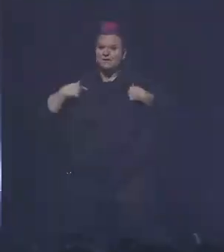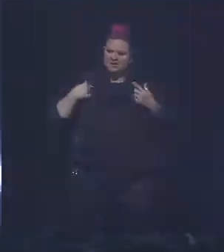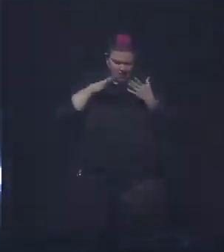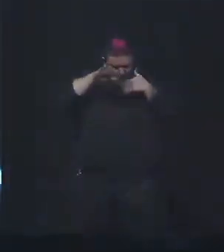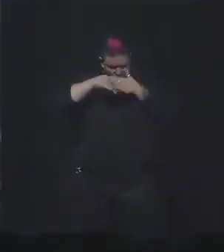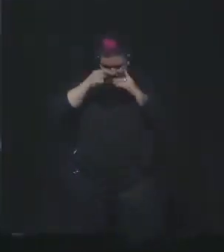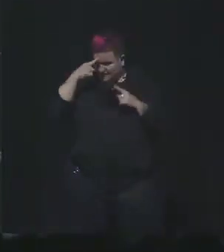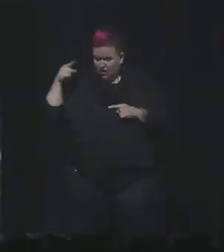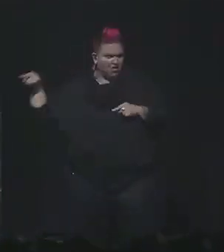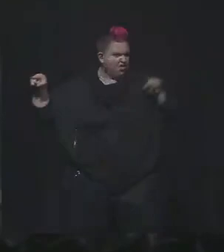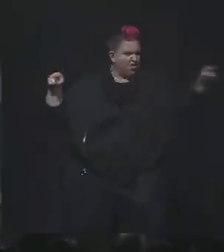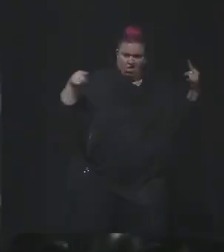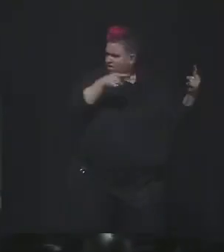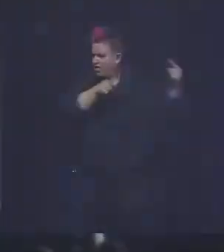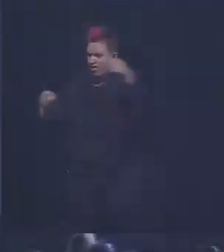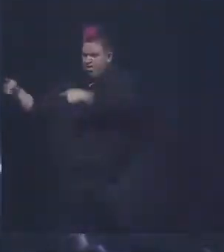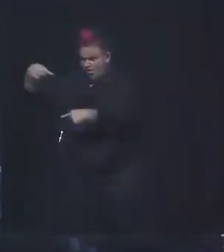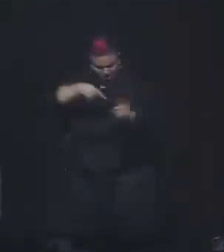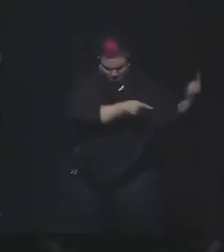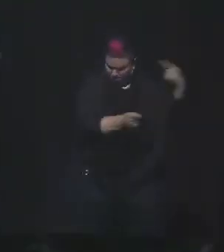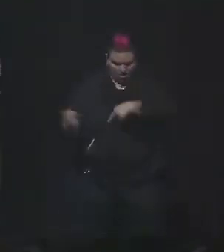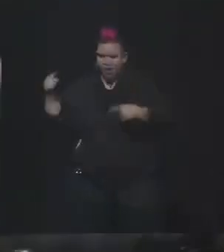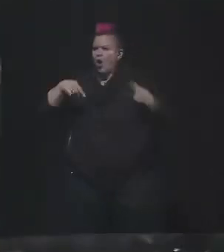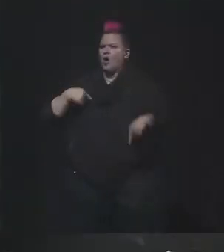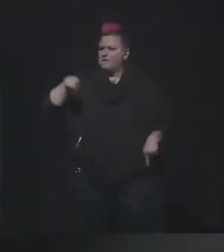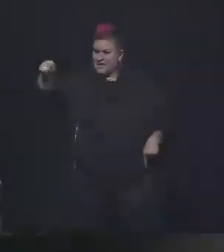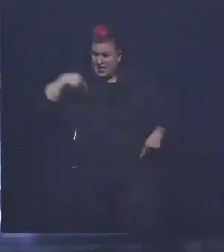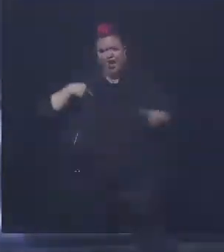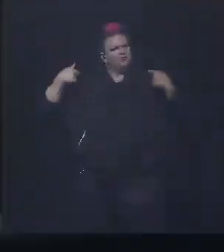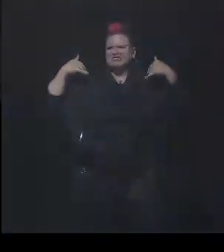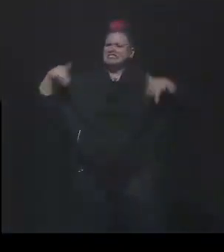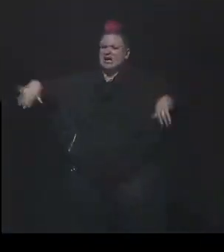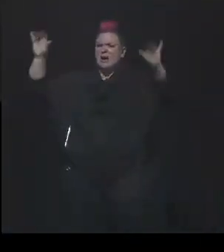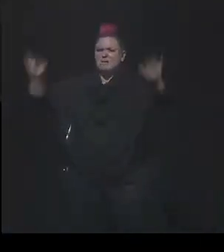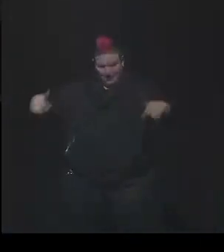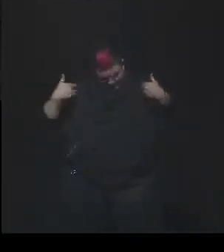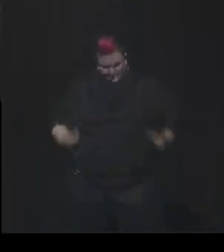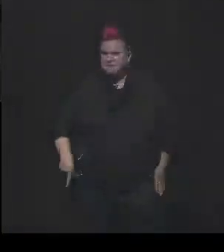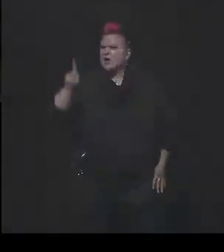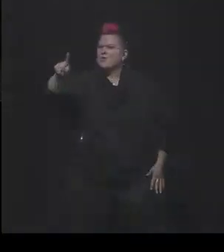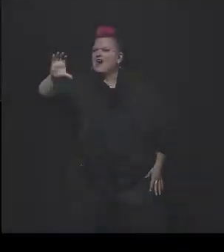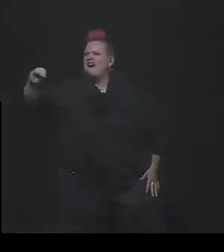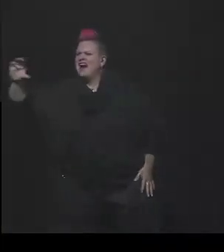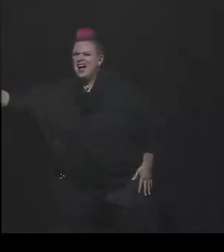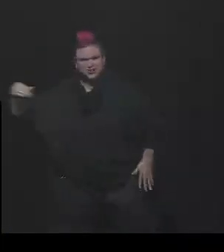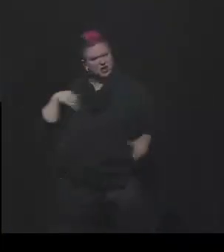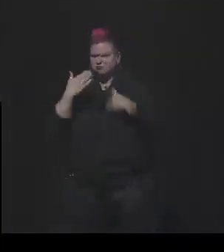men, bridges, don't make riffs. I make grooves and tunes and move and soothe, believe in you and keep it 110%. The truth, twinkle eyes.